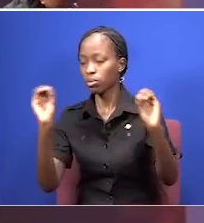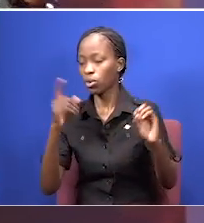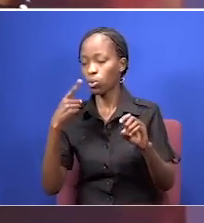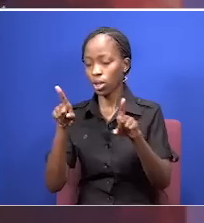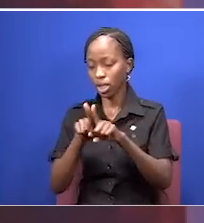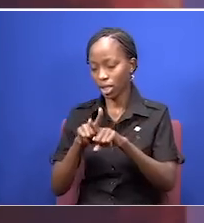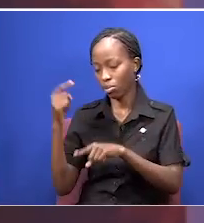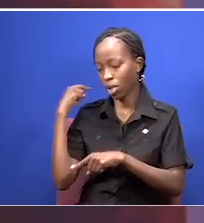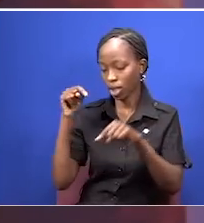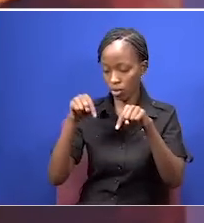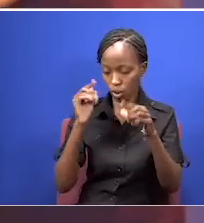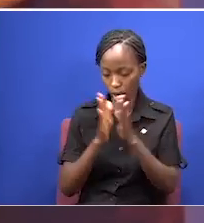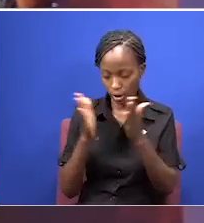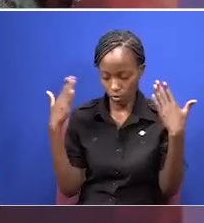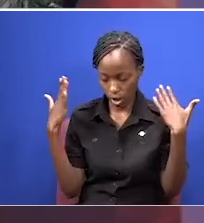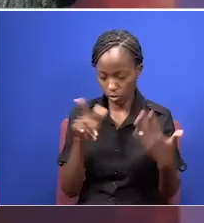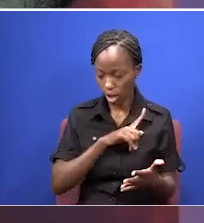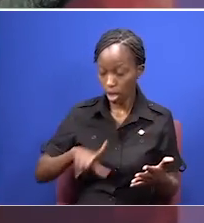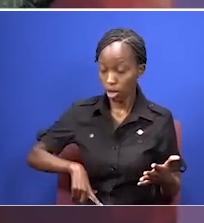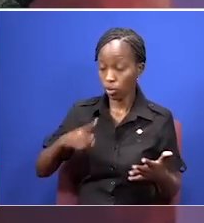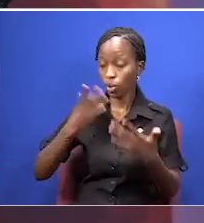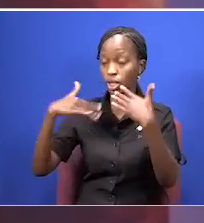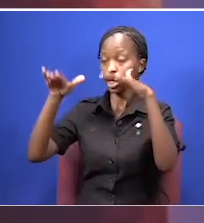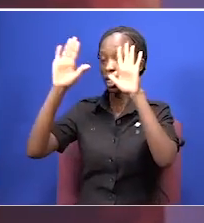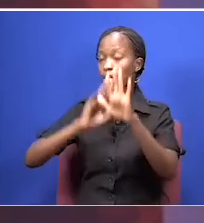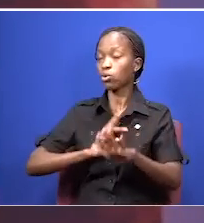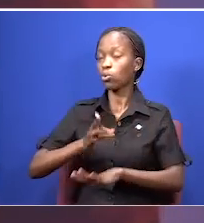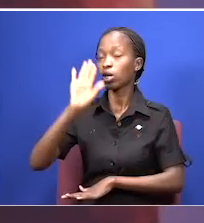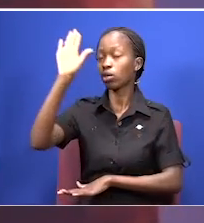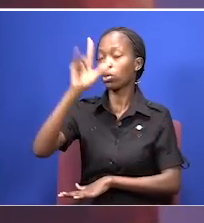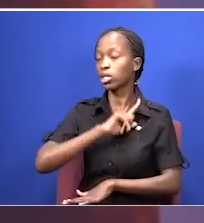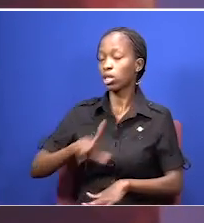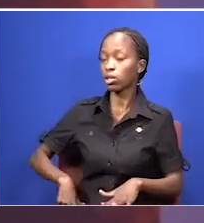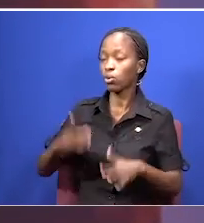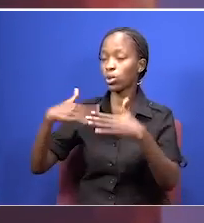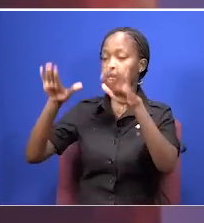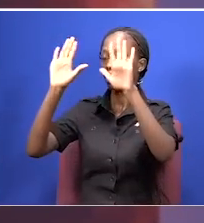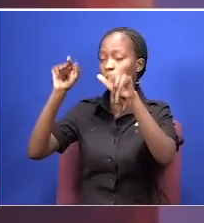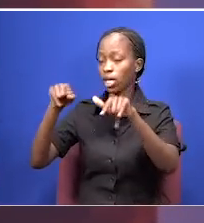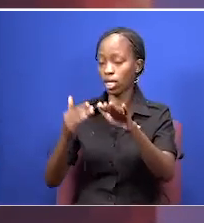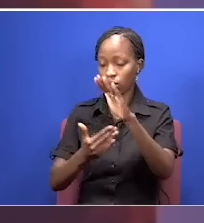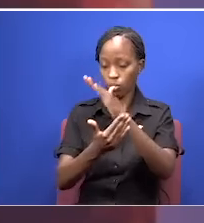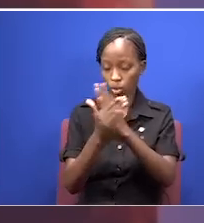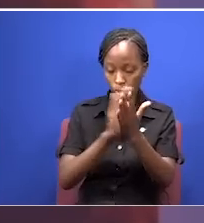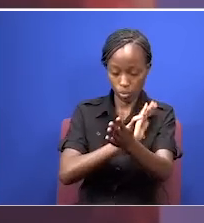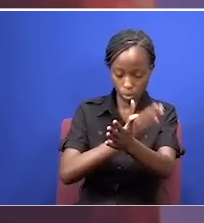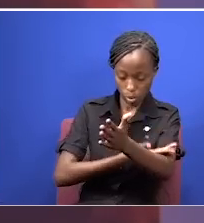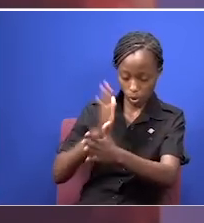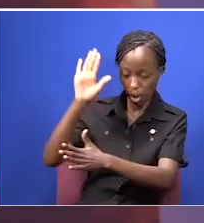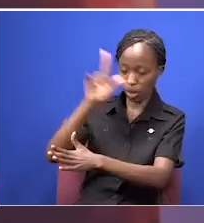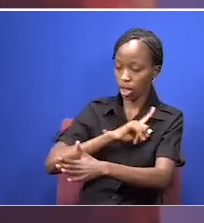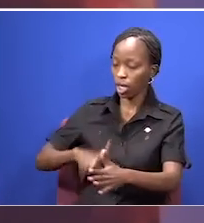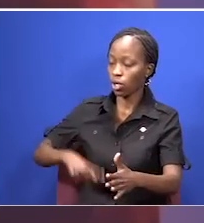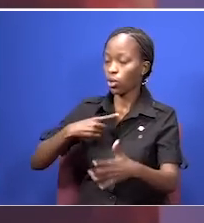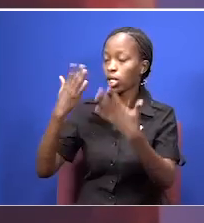yesterday today and forever father we surrender to your will father we surrender this morning to your power we